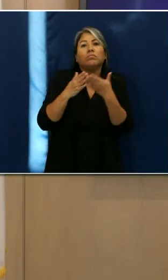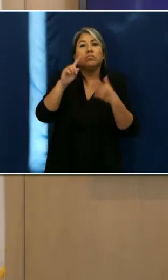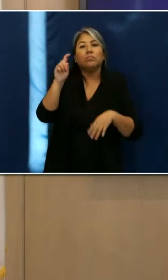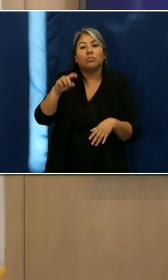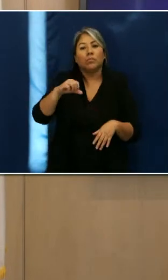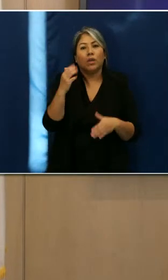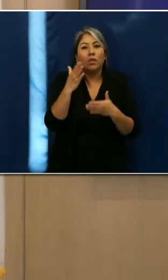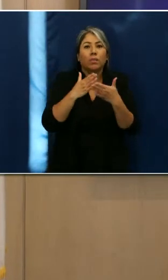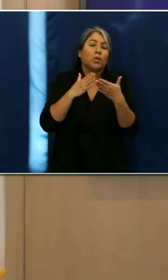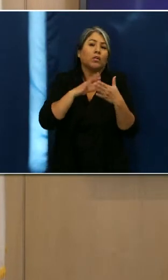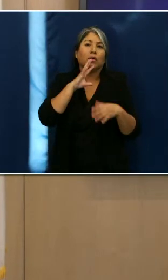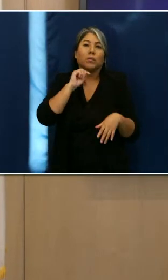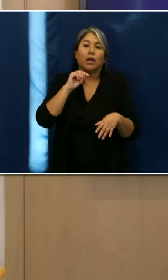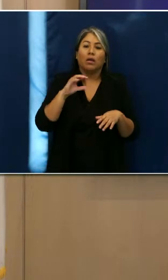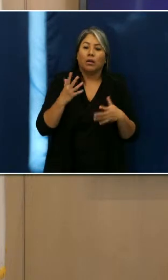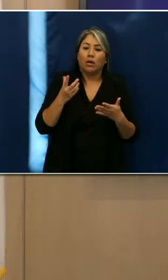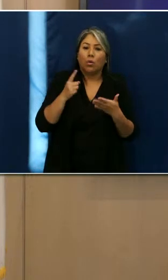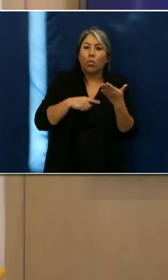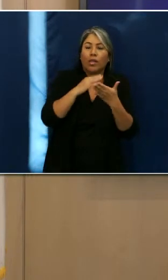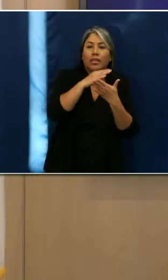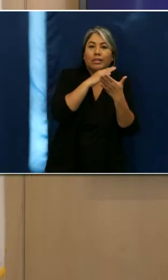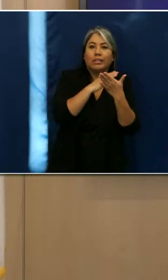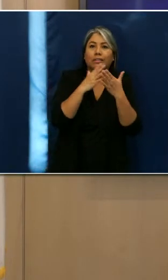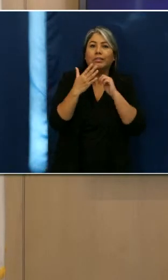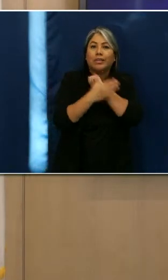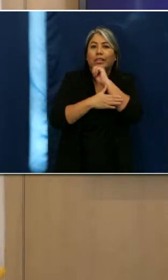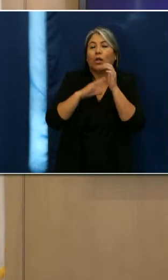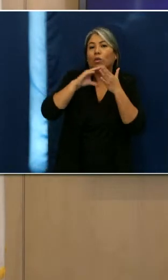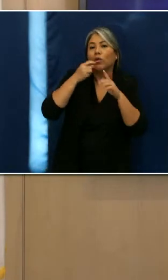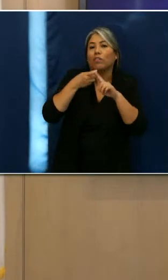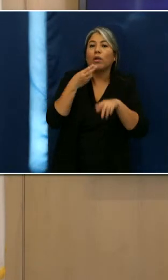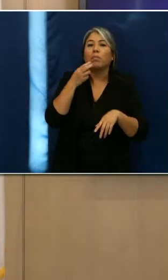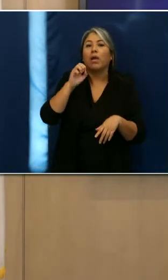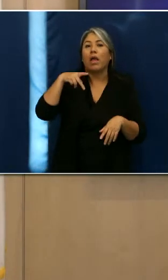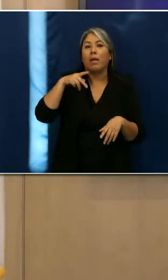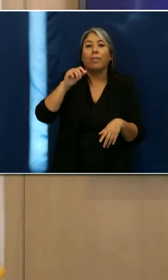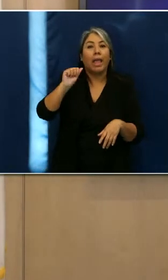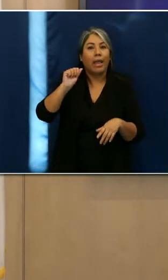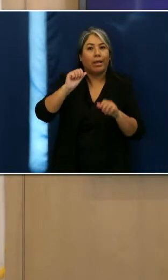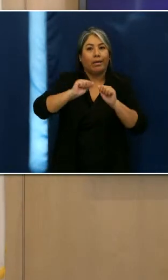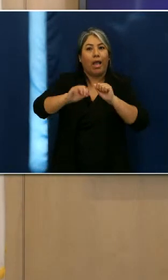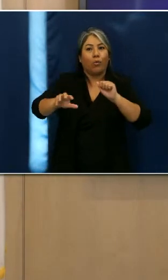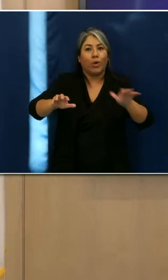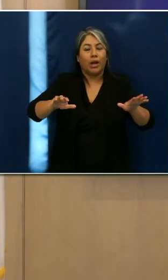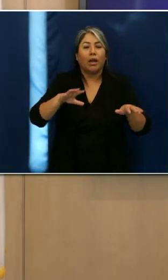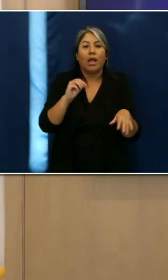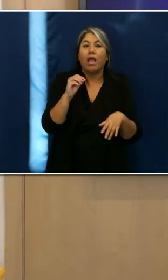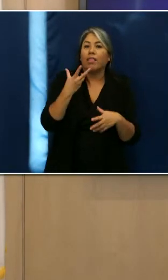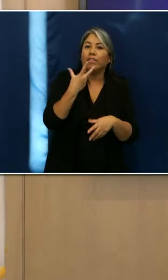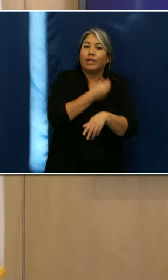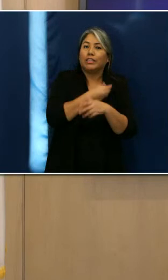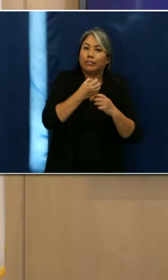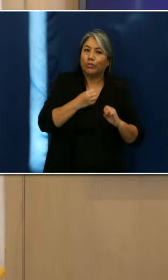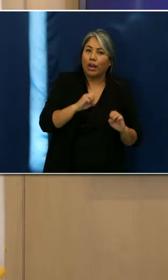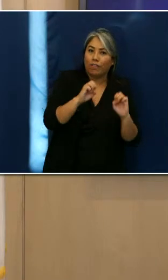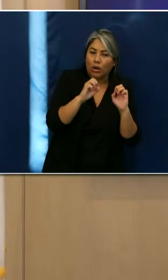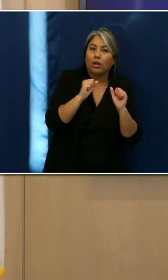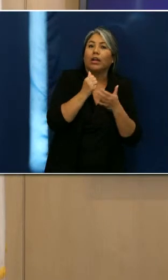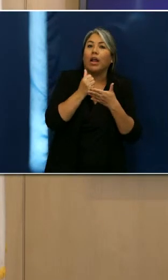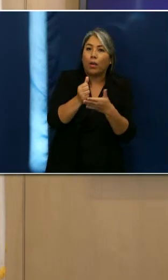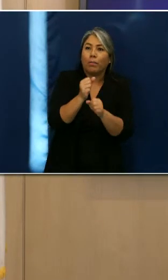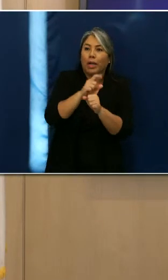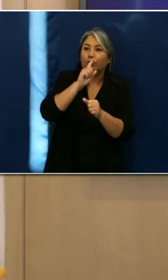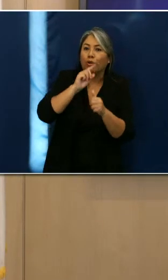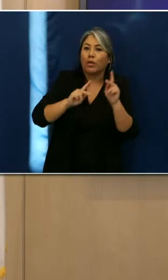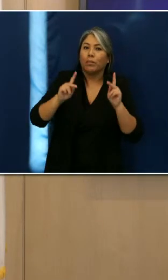The other part is, what lessons did the county learn from the Hep A outbreak and vaccination effort that could help when it comes to making